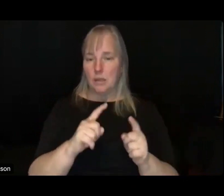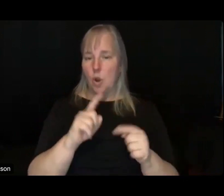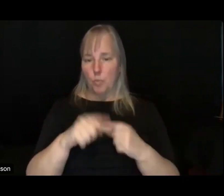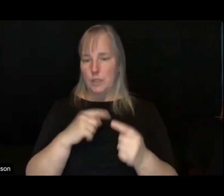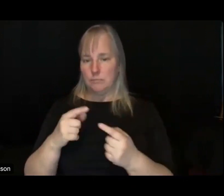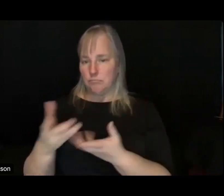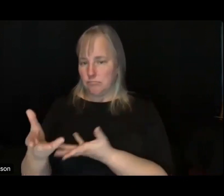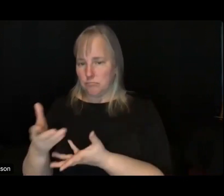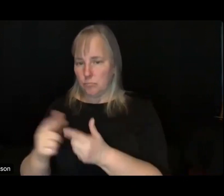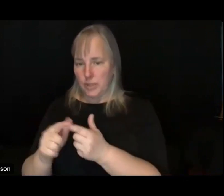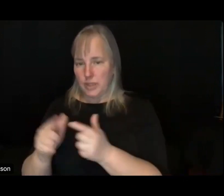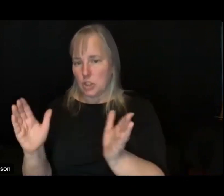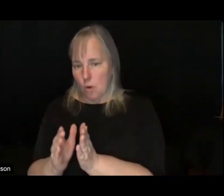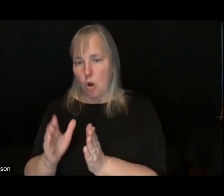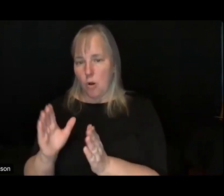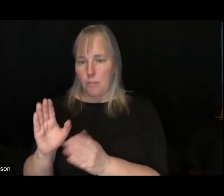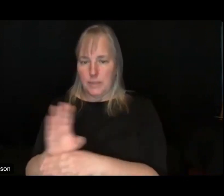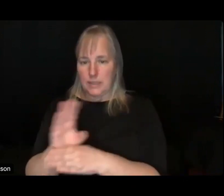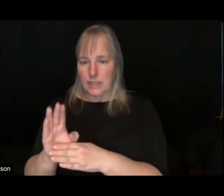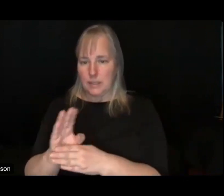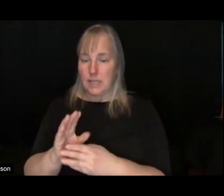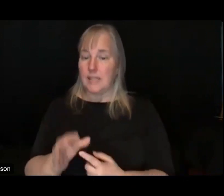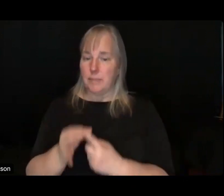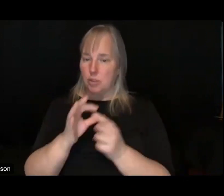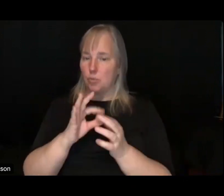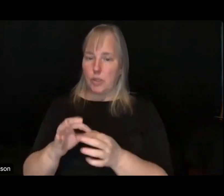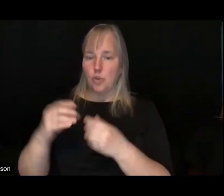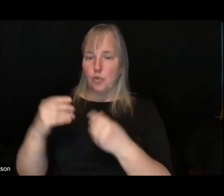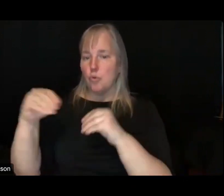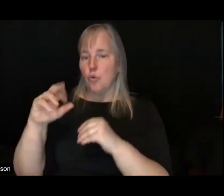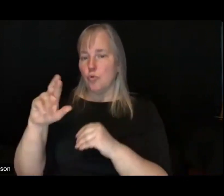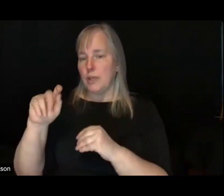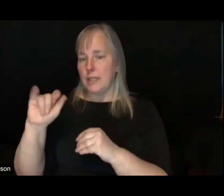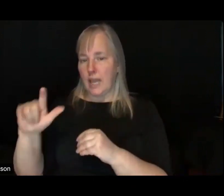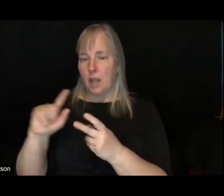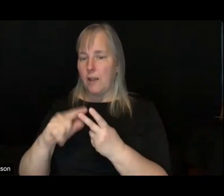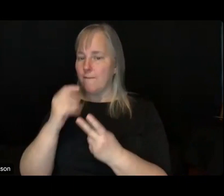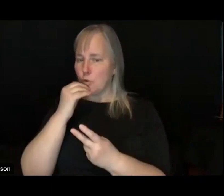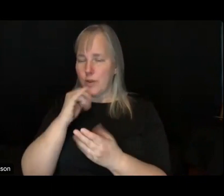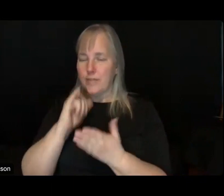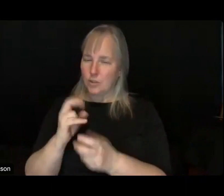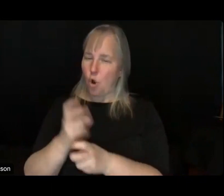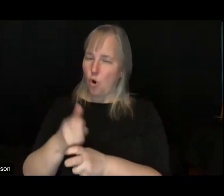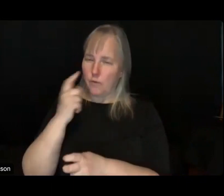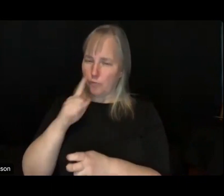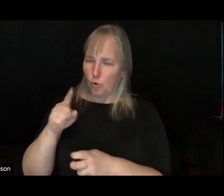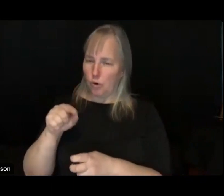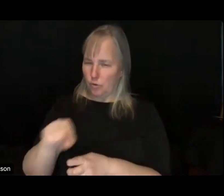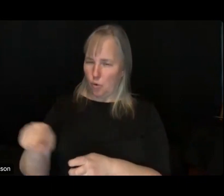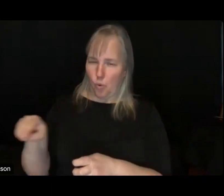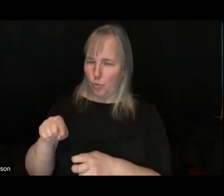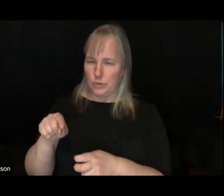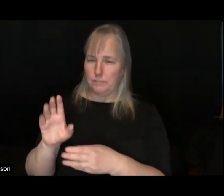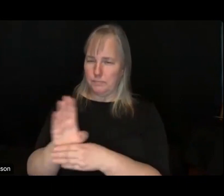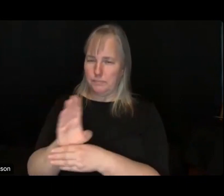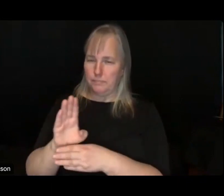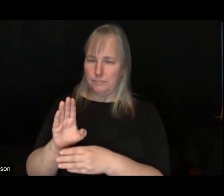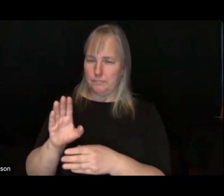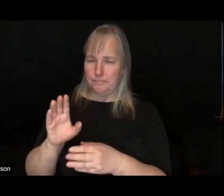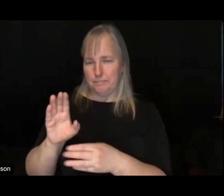talking about retail and food and things like that, it becomes a little more difficult for people to navigate. But yeah.